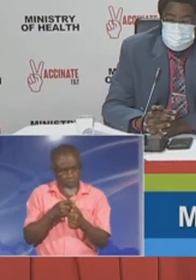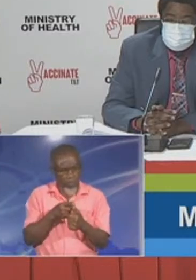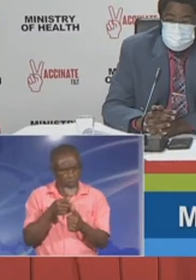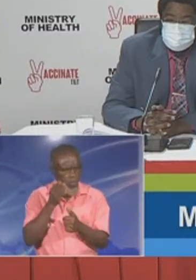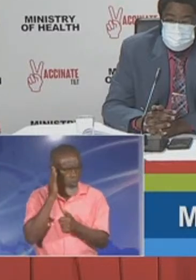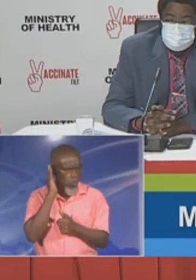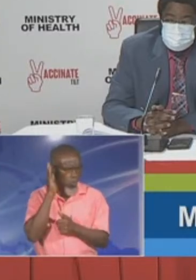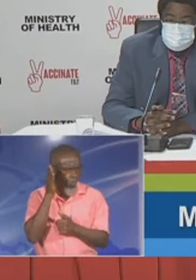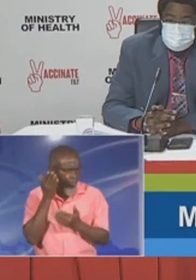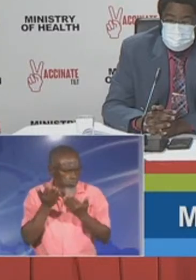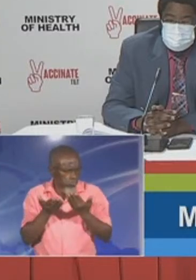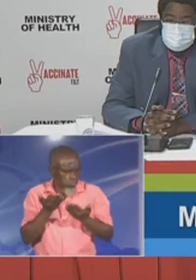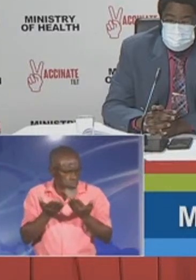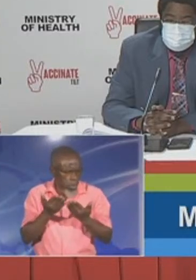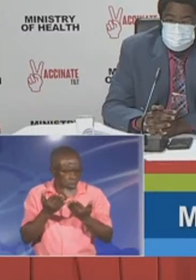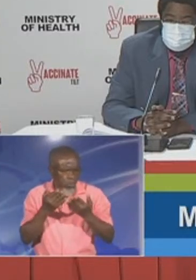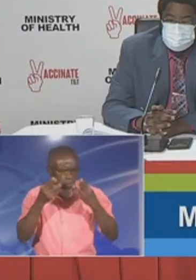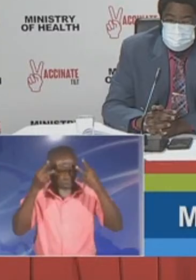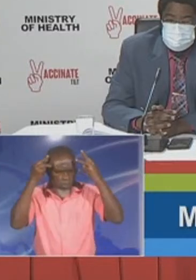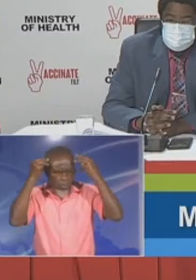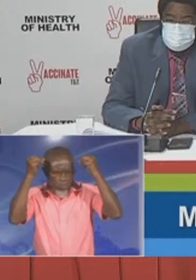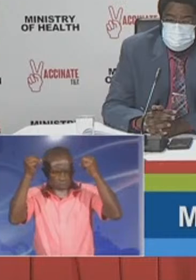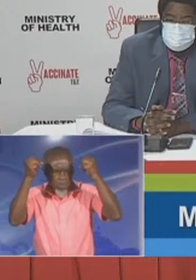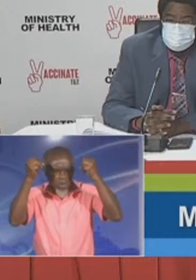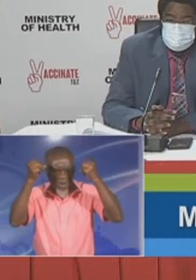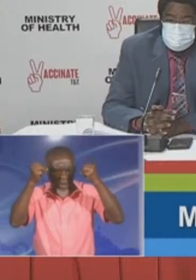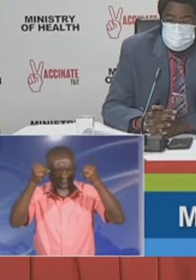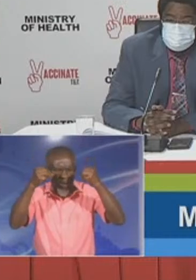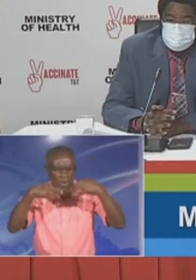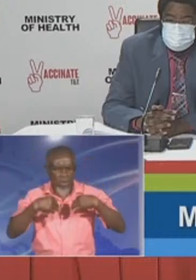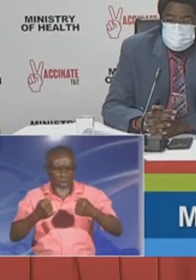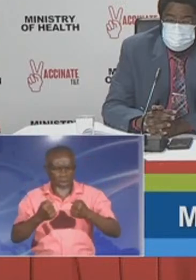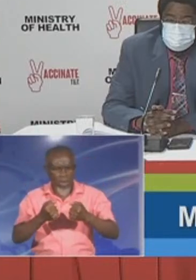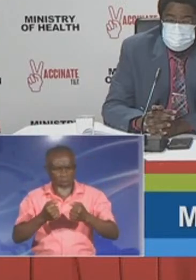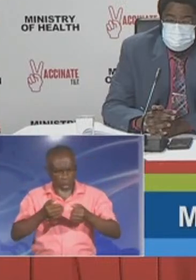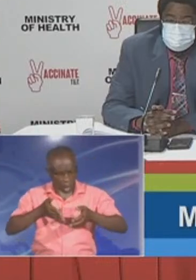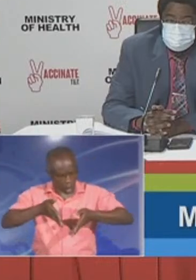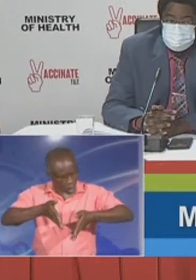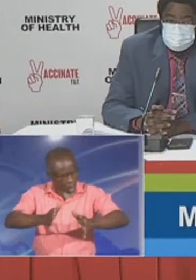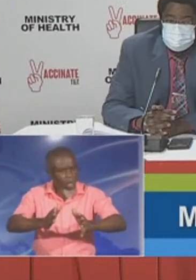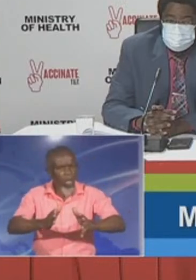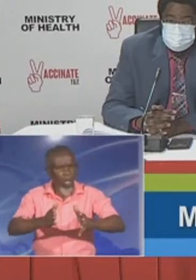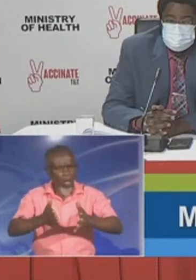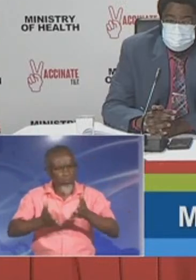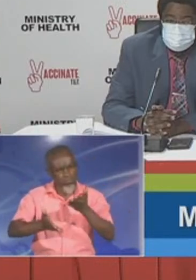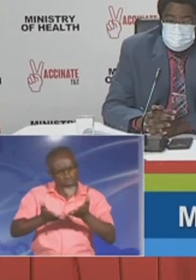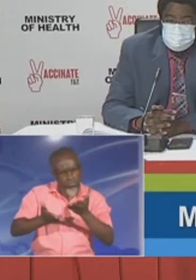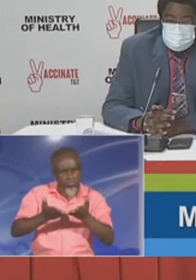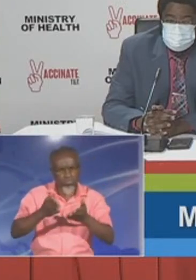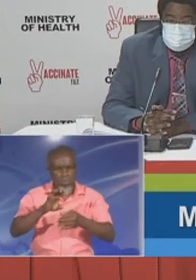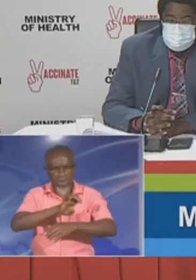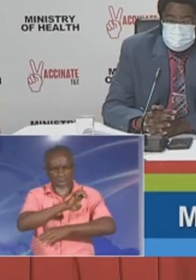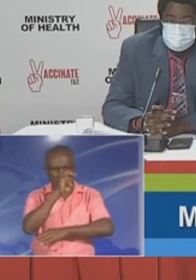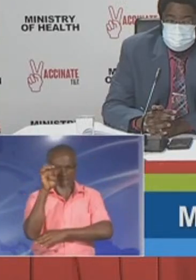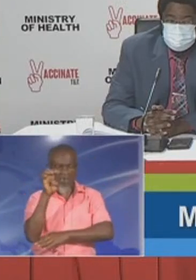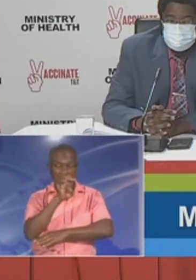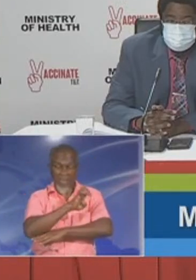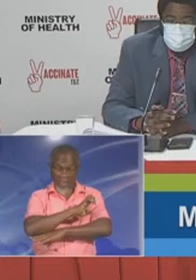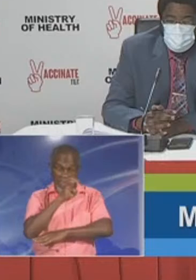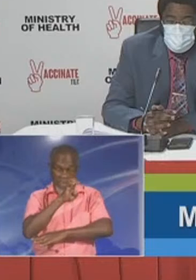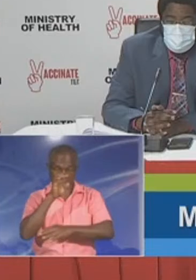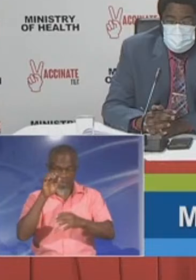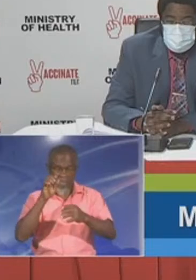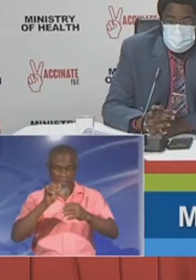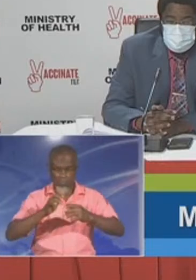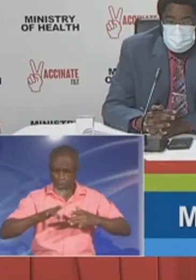the ministry be allowing Easter activities such as crab racing in Tobago, kite flying in the Queen's Park Savannah, sports